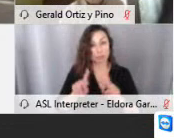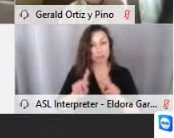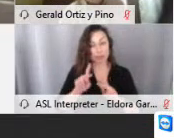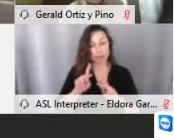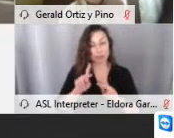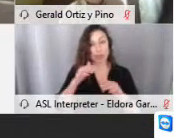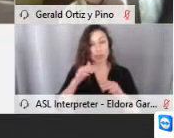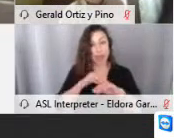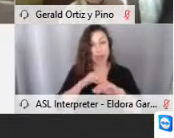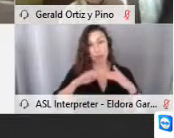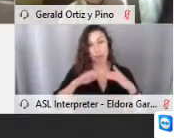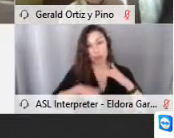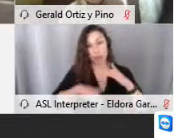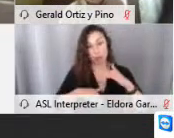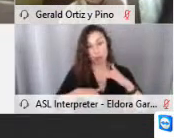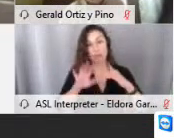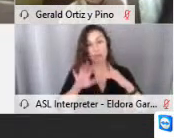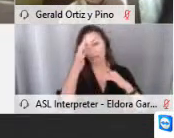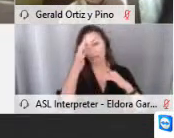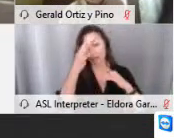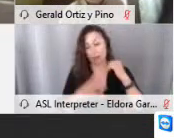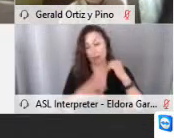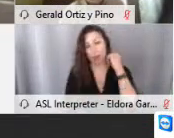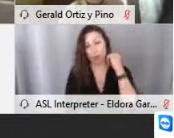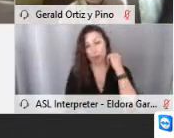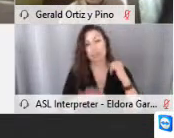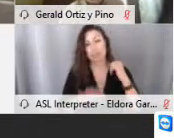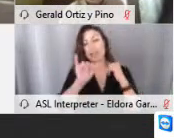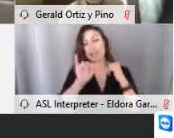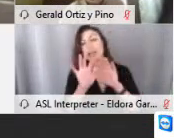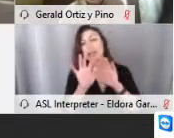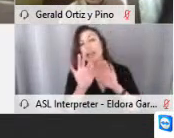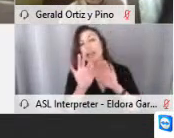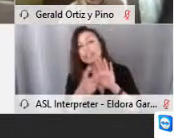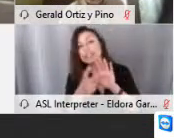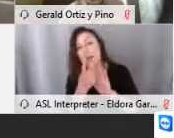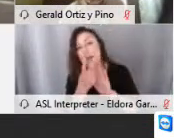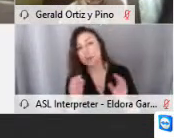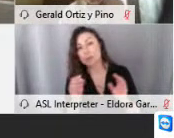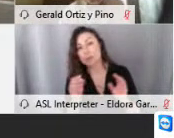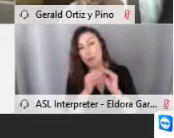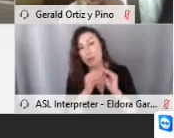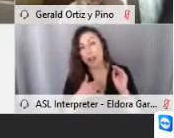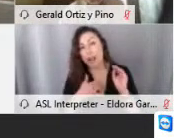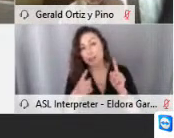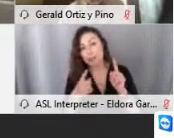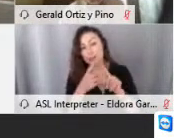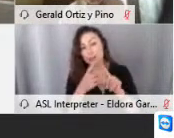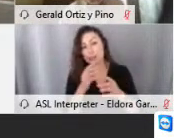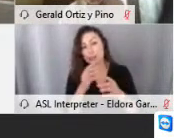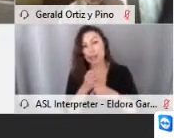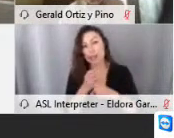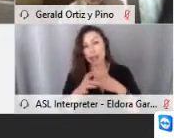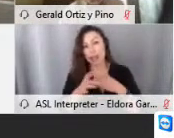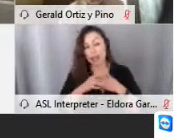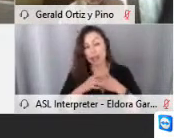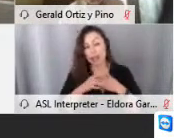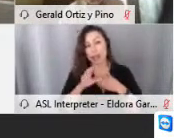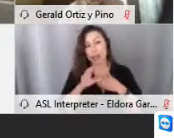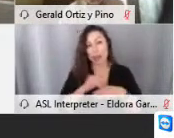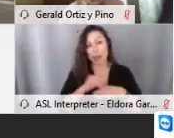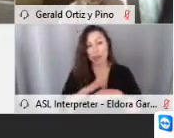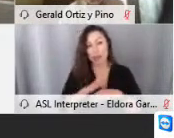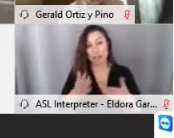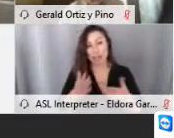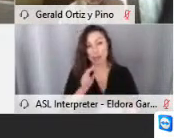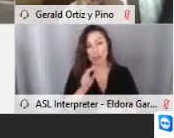at or below the federal poverty limit, you're 9 times more likely to contract COVID in New Mexico so